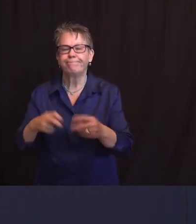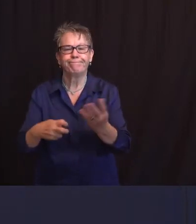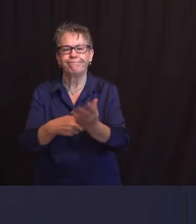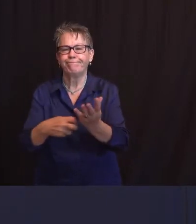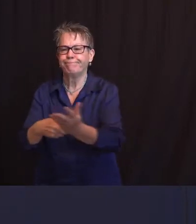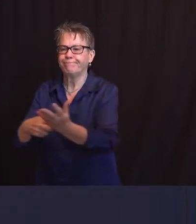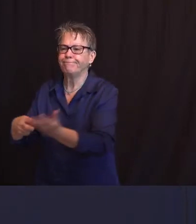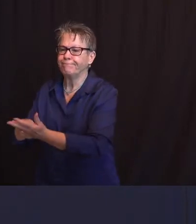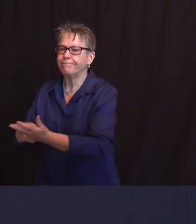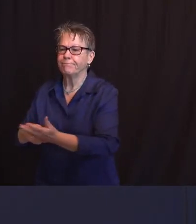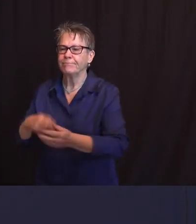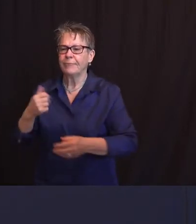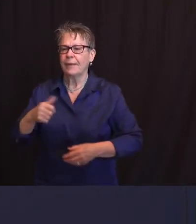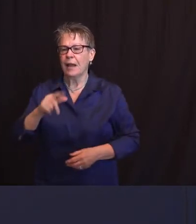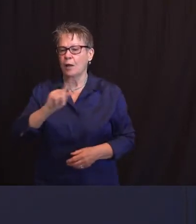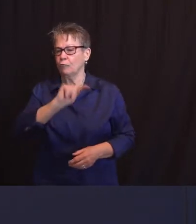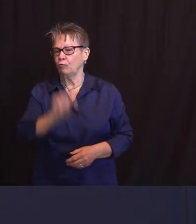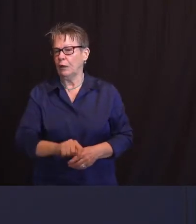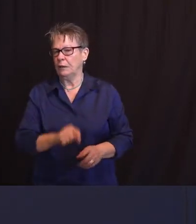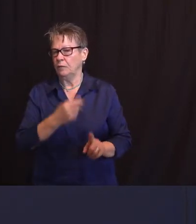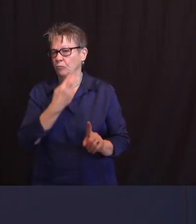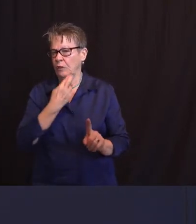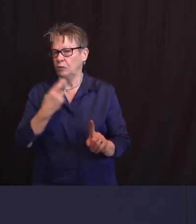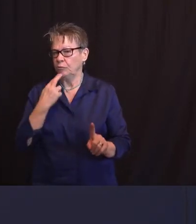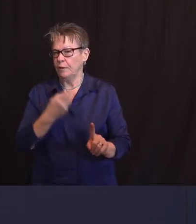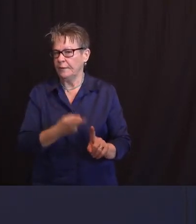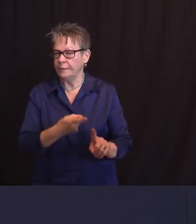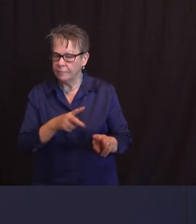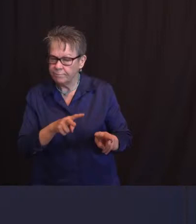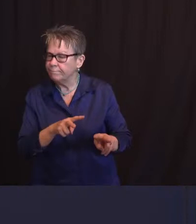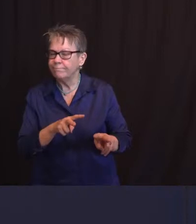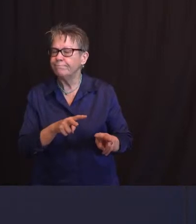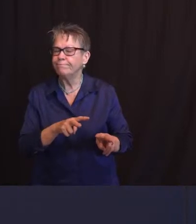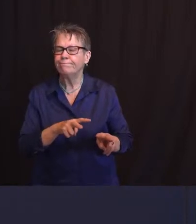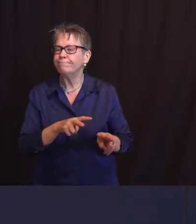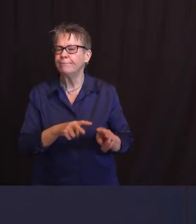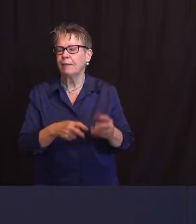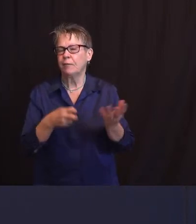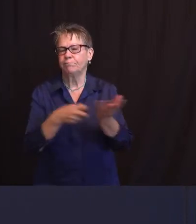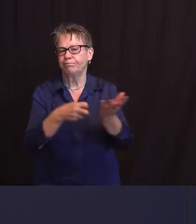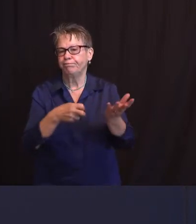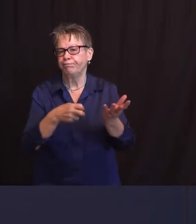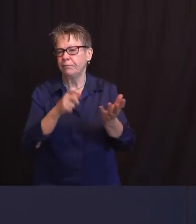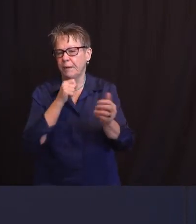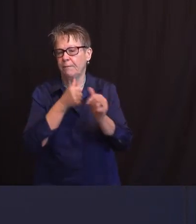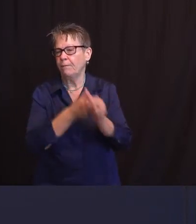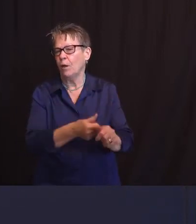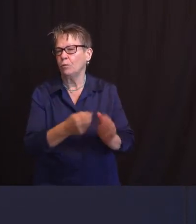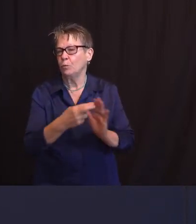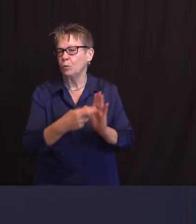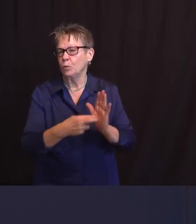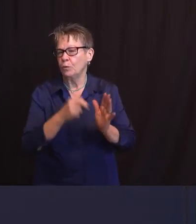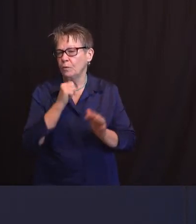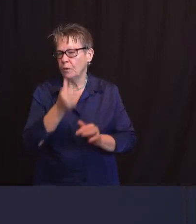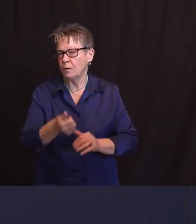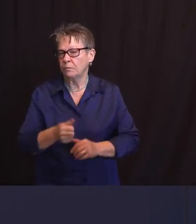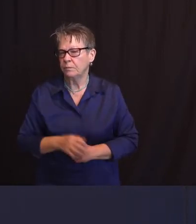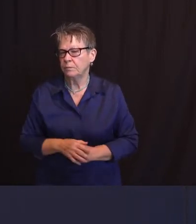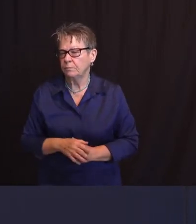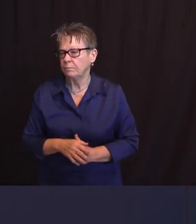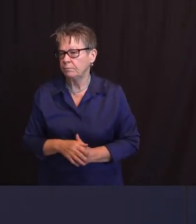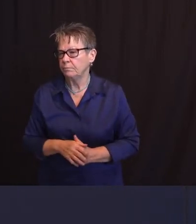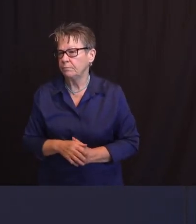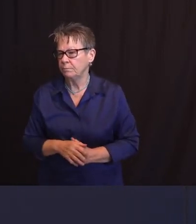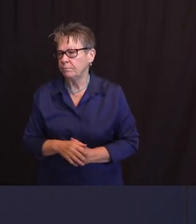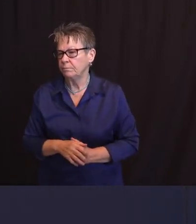Bar in Trenton, Cooper's Riverview in Trenton, as well as Ivy Tavern Bar Restaurant, which is in Hamilton,